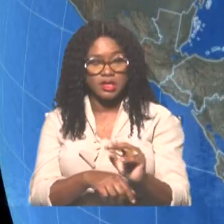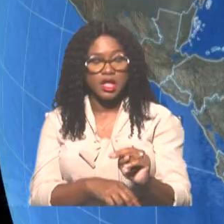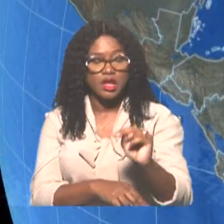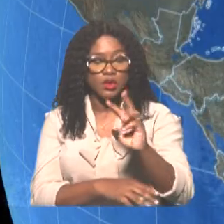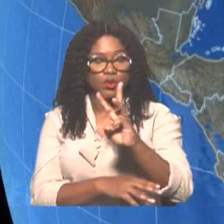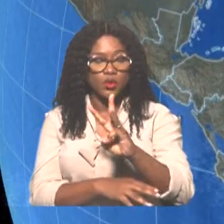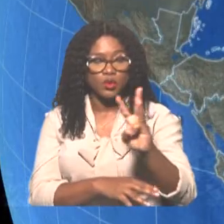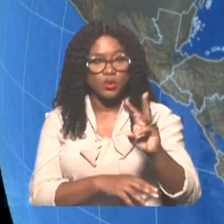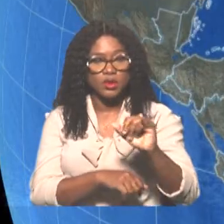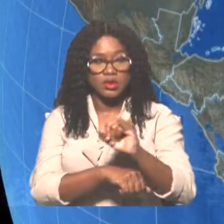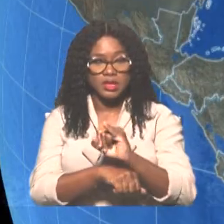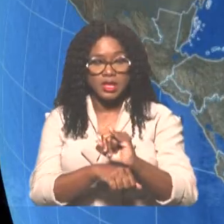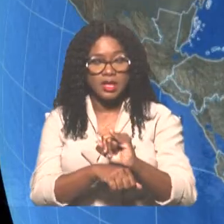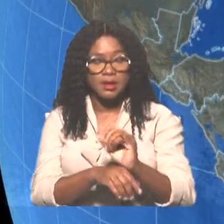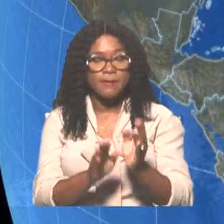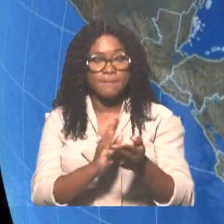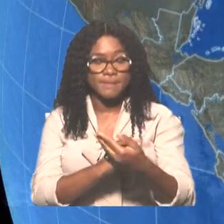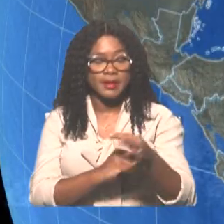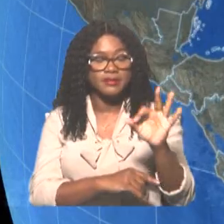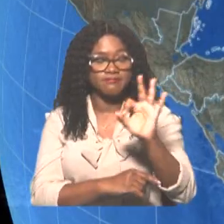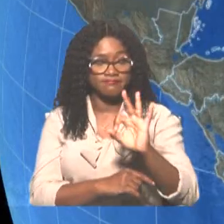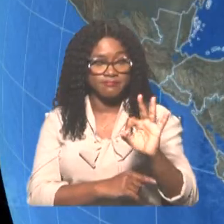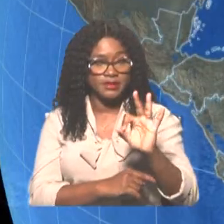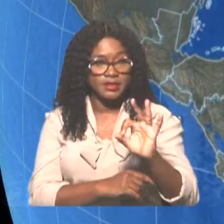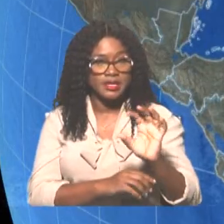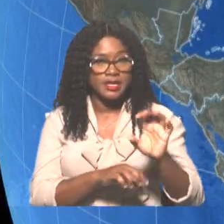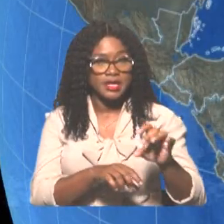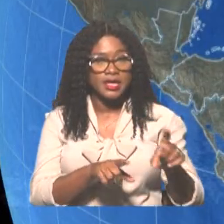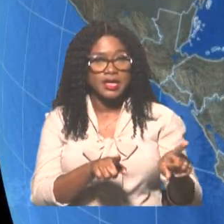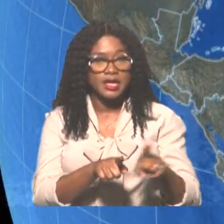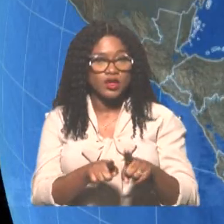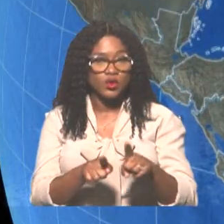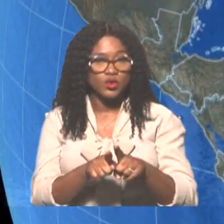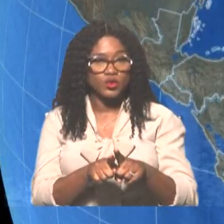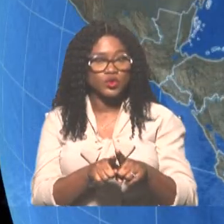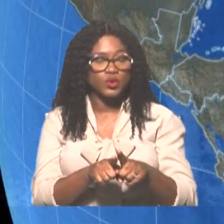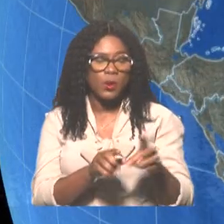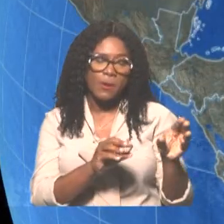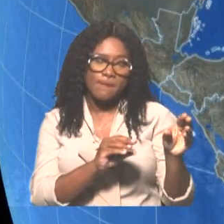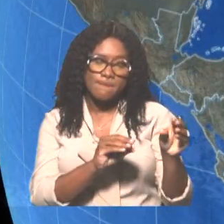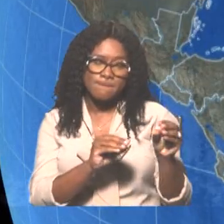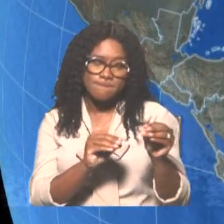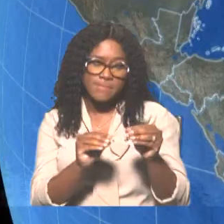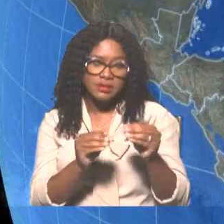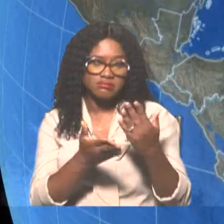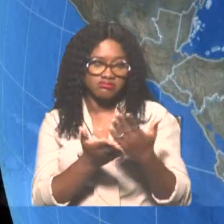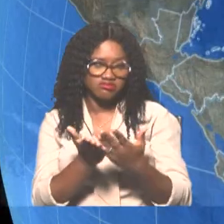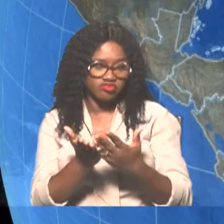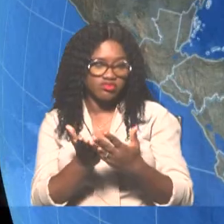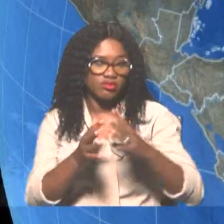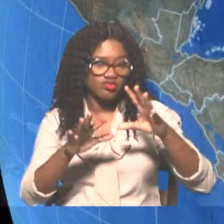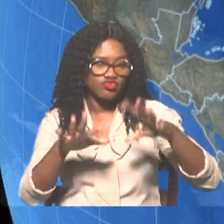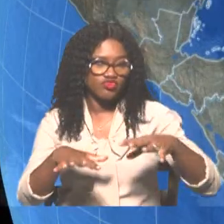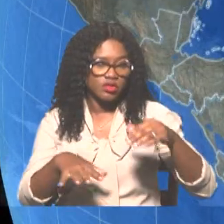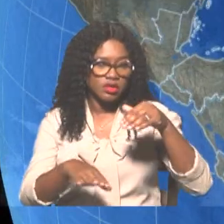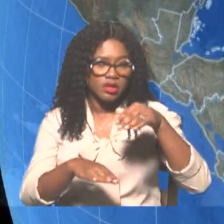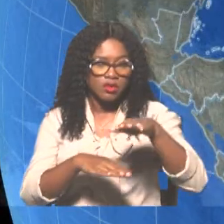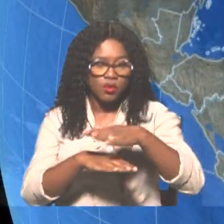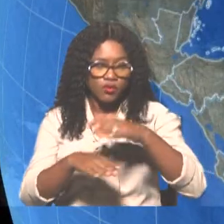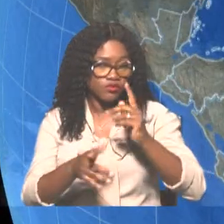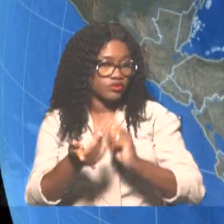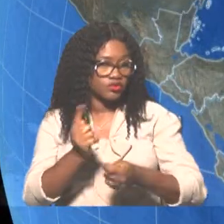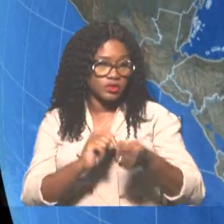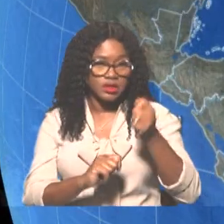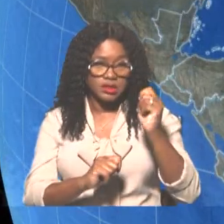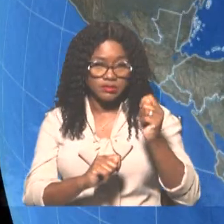by Friday. This system could also pull some equatorial moisture over Trinidad and Tobago, increasing the chance